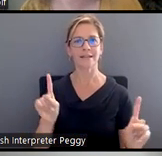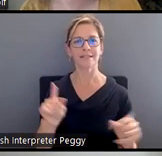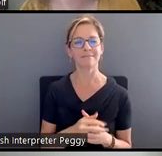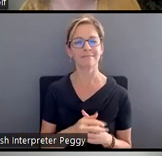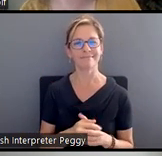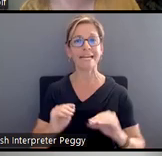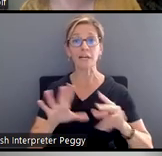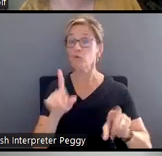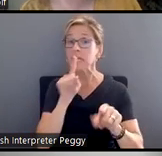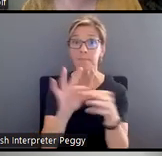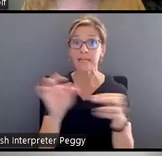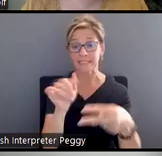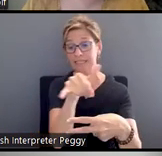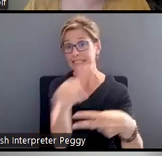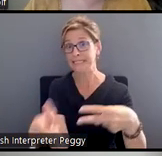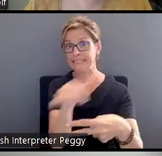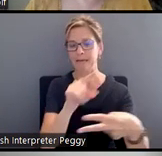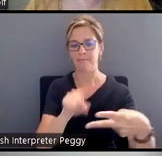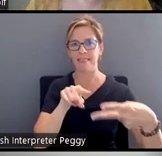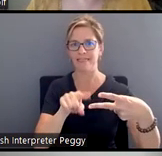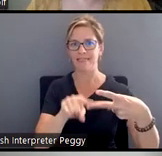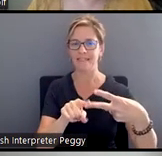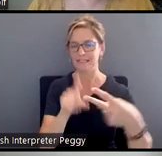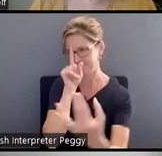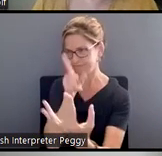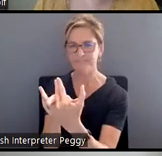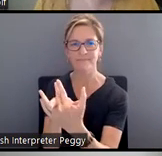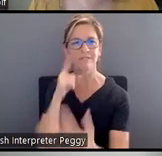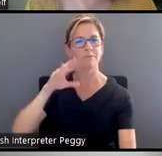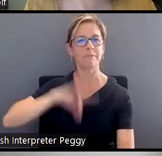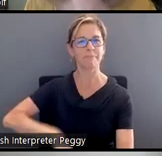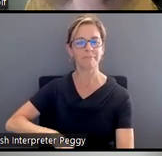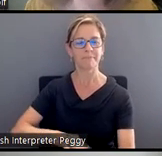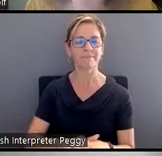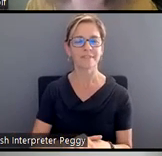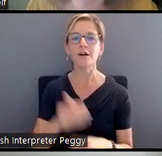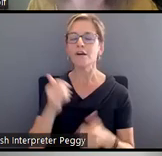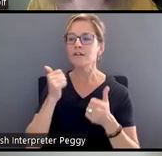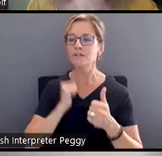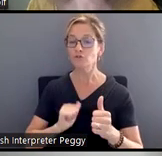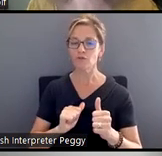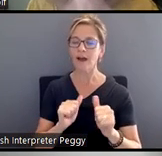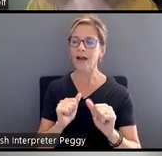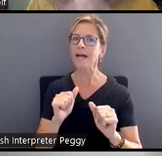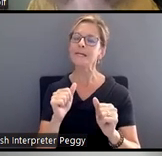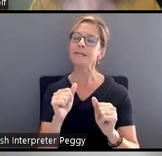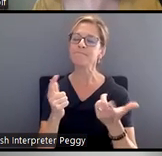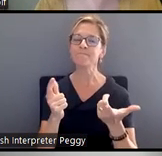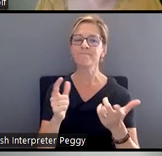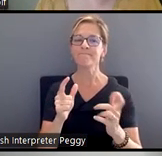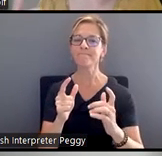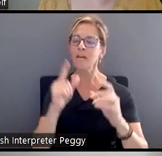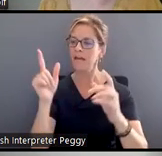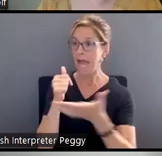clear, that you can see the differences. You want to basically paint a picture for your partners on what it